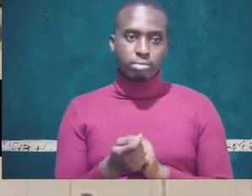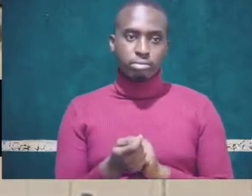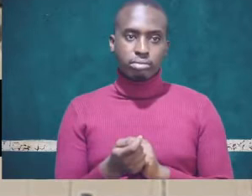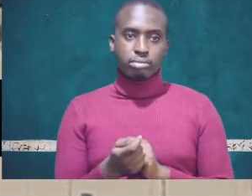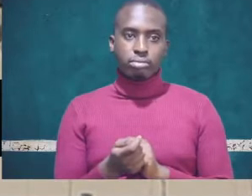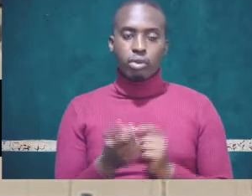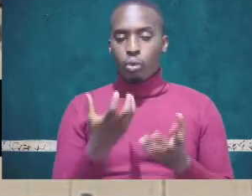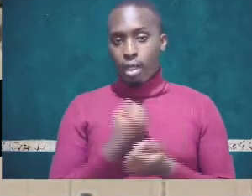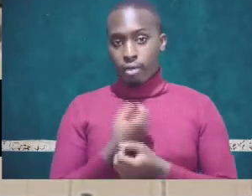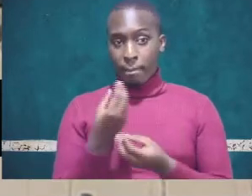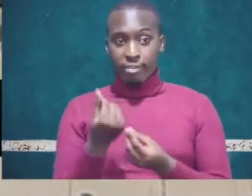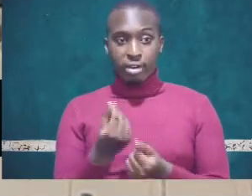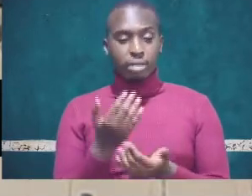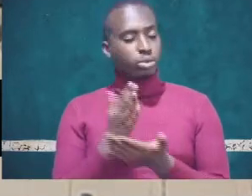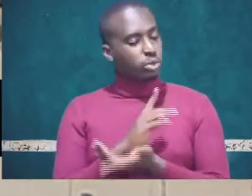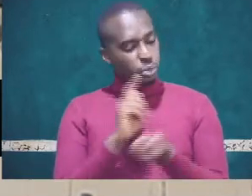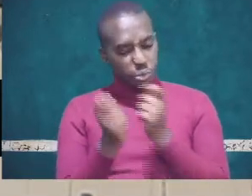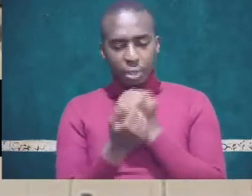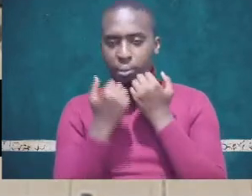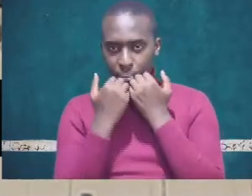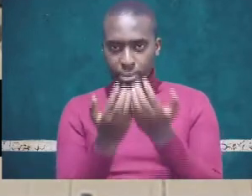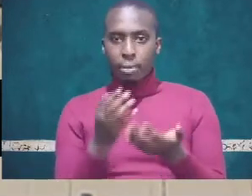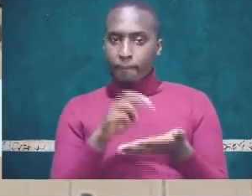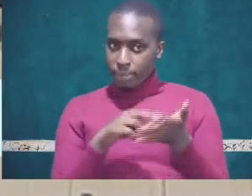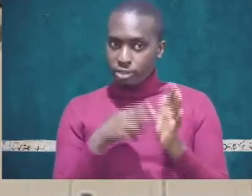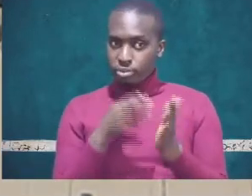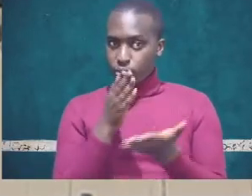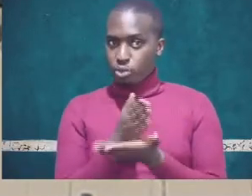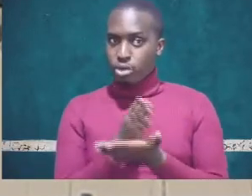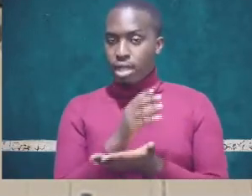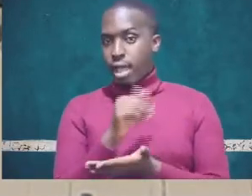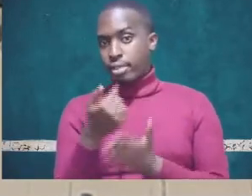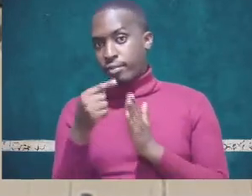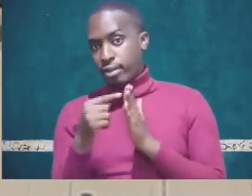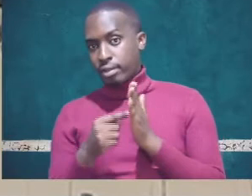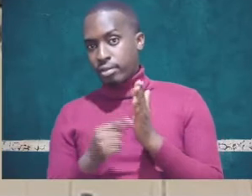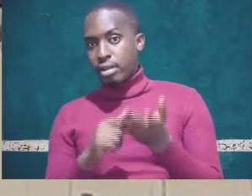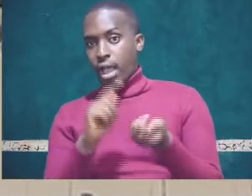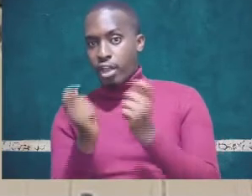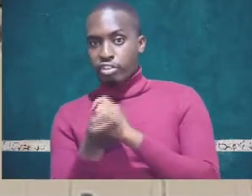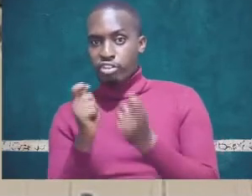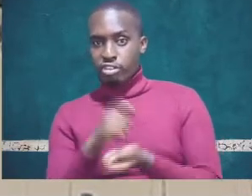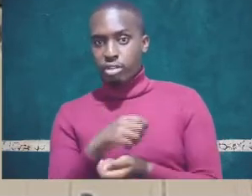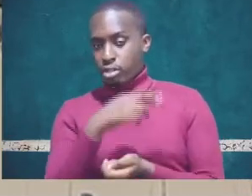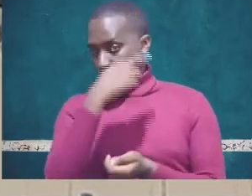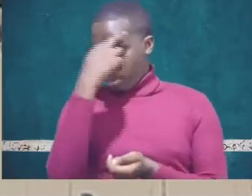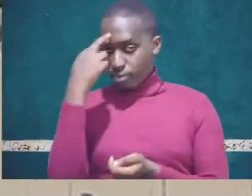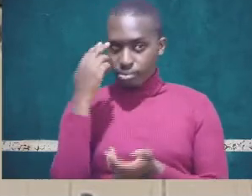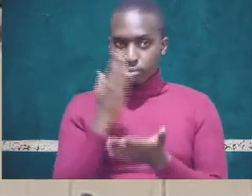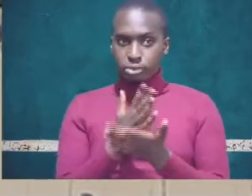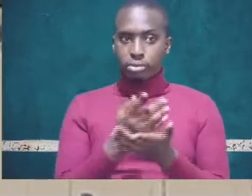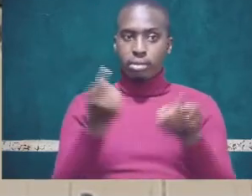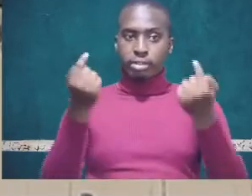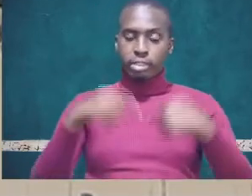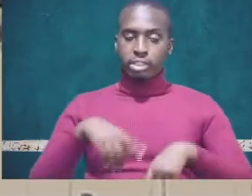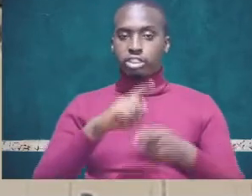we have the price here. The price is not changing, which means that other factors are changing. That's why they have brought a